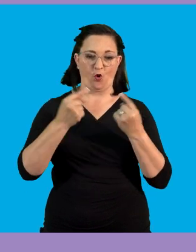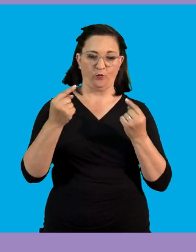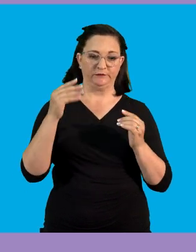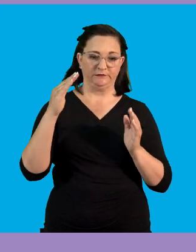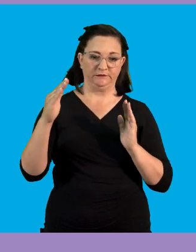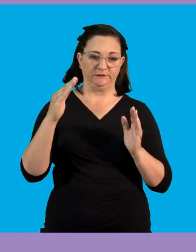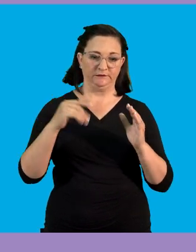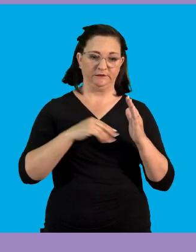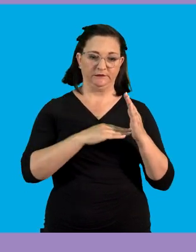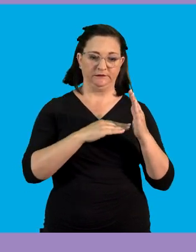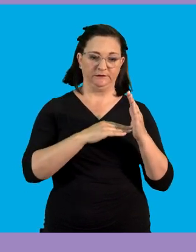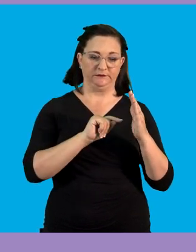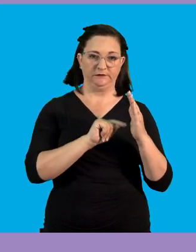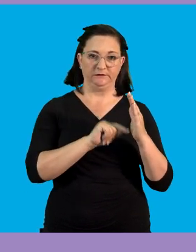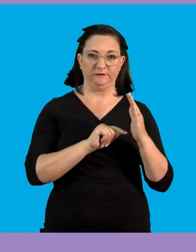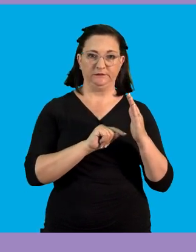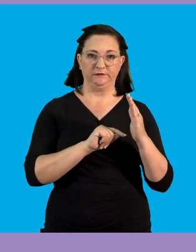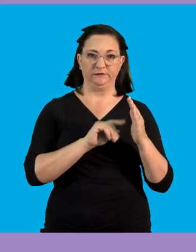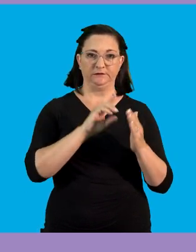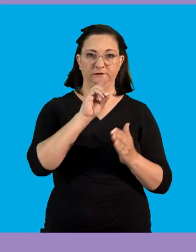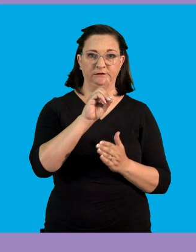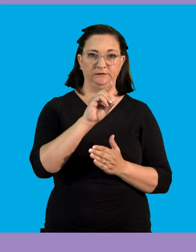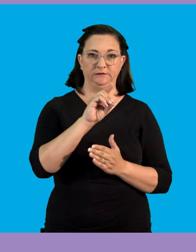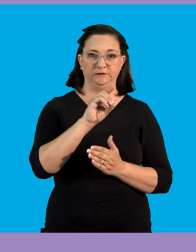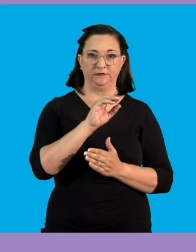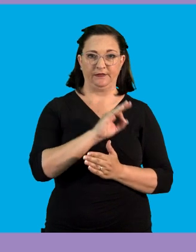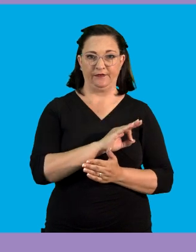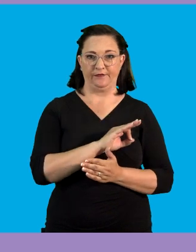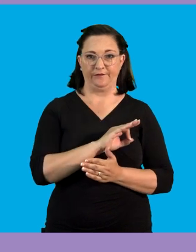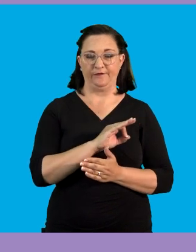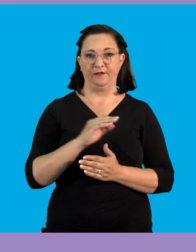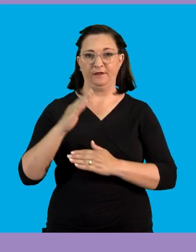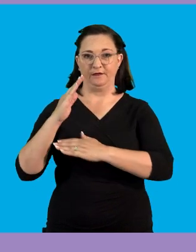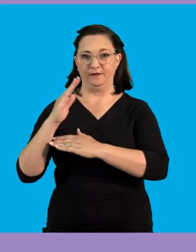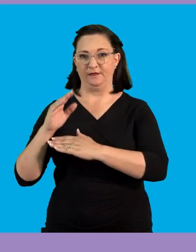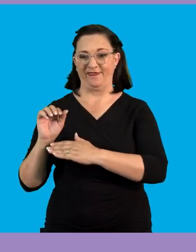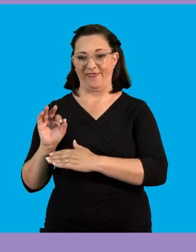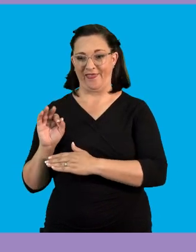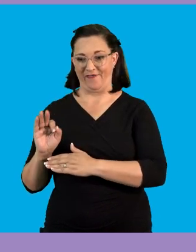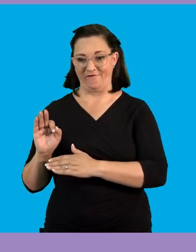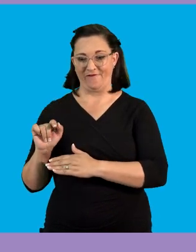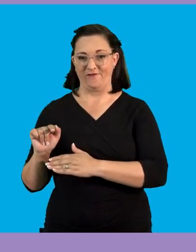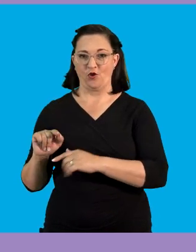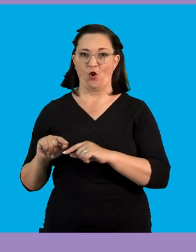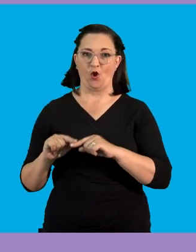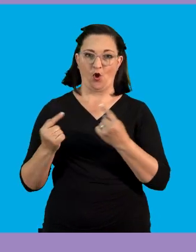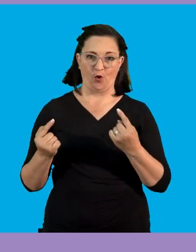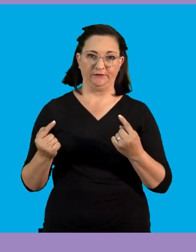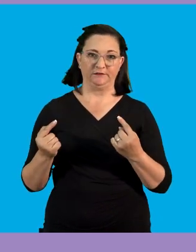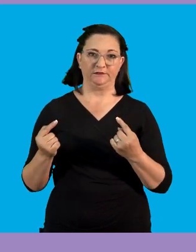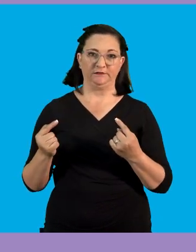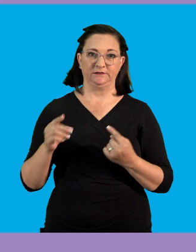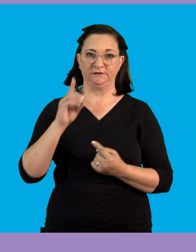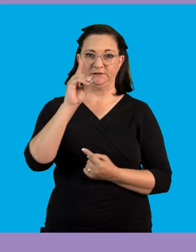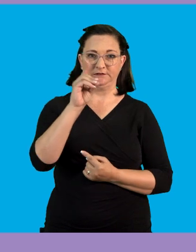are equal, we are saying this one is opposite to DF, and angle F on this side is opposite